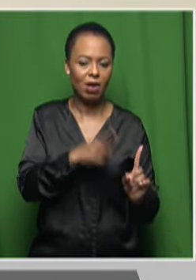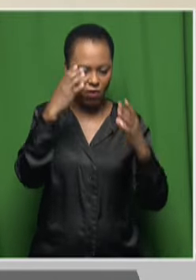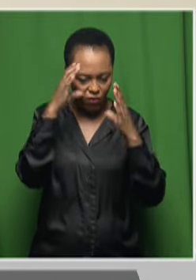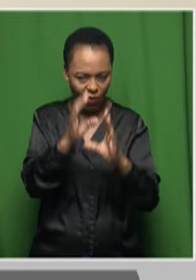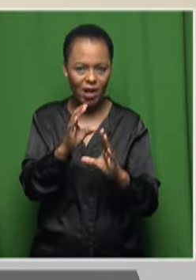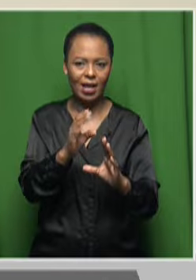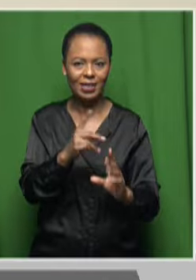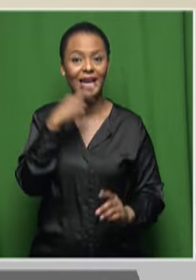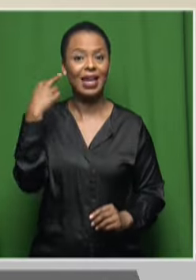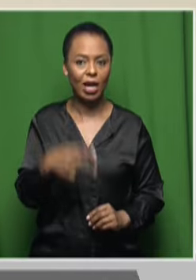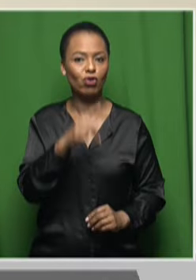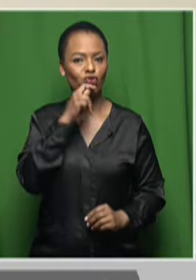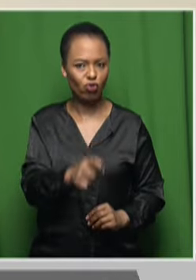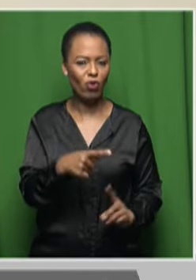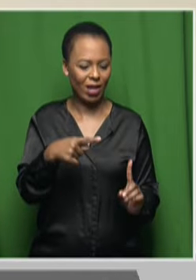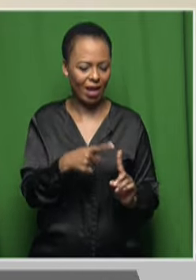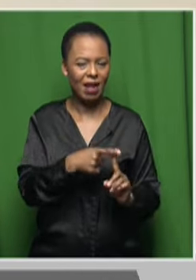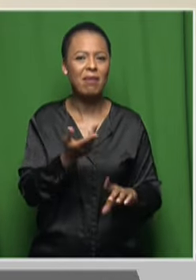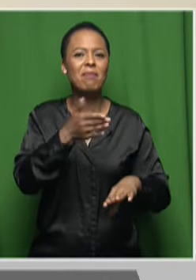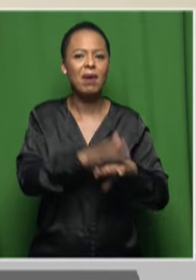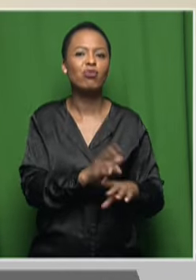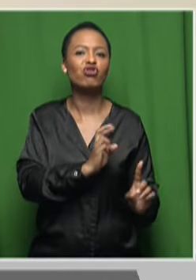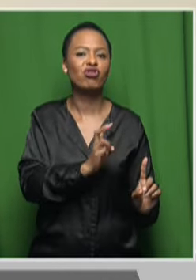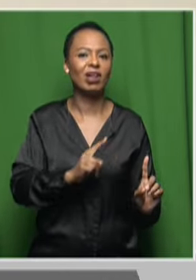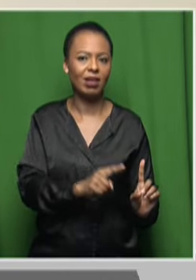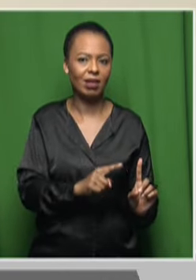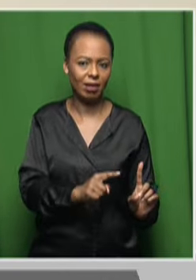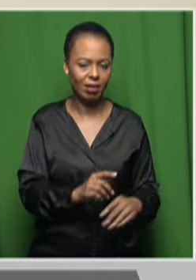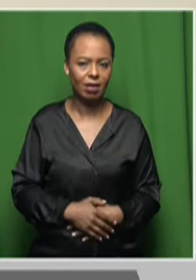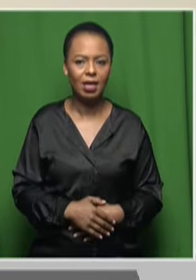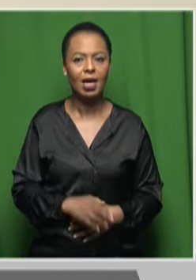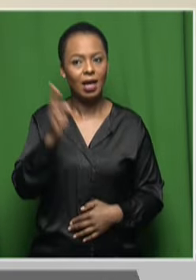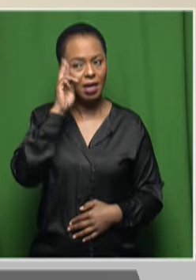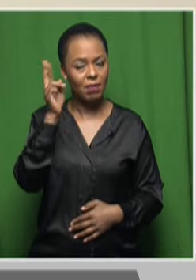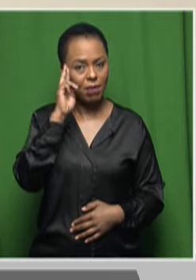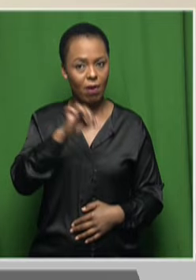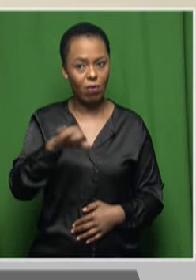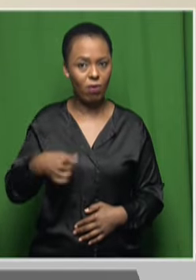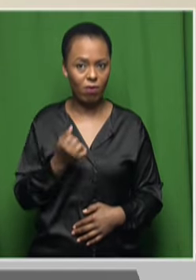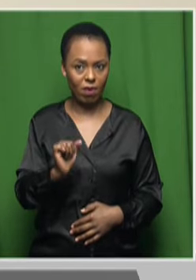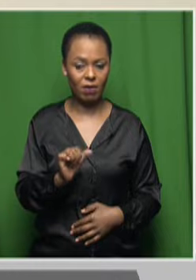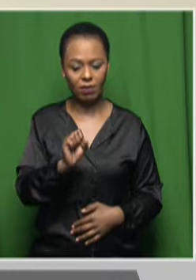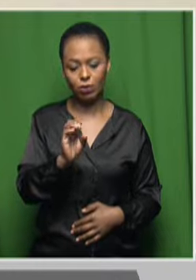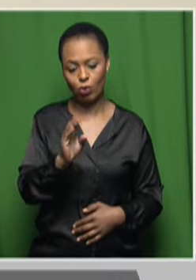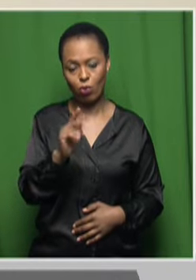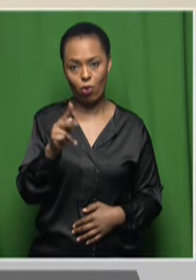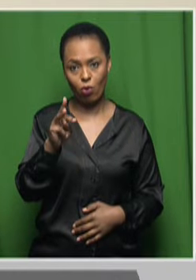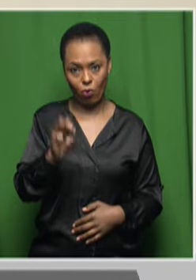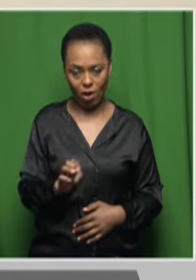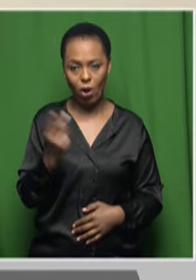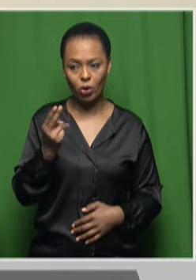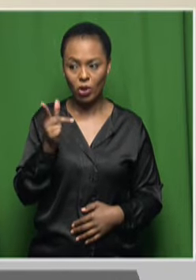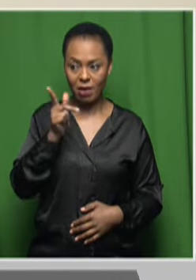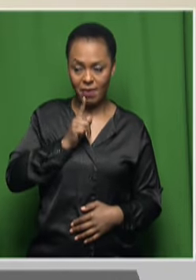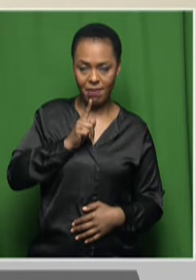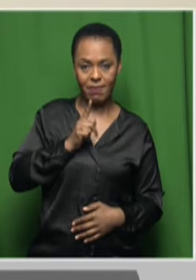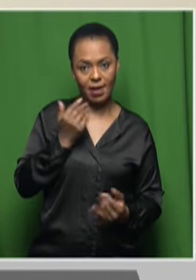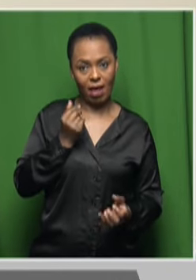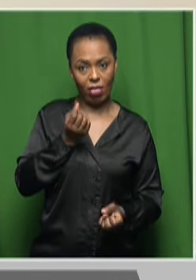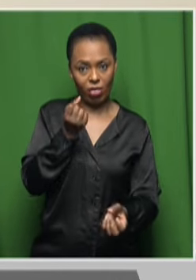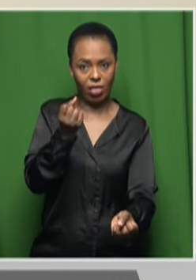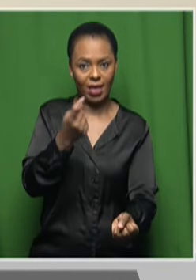really killed Sobukwe. You must also remember, Leanne, that Mama Sobukwe also said, and this is a fact, that at some point